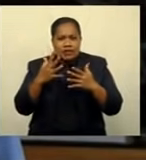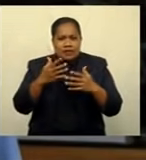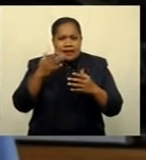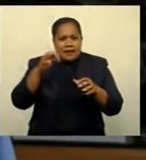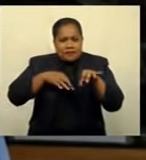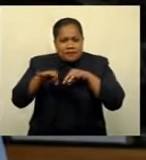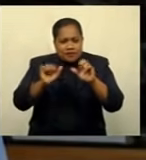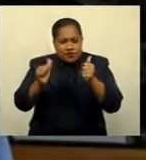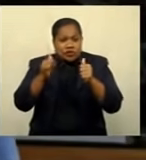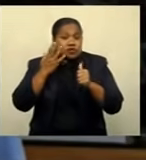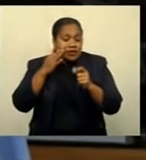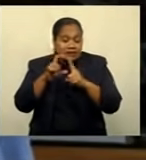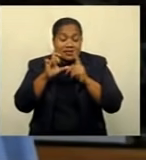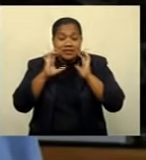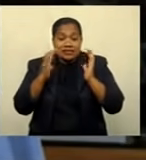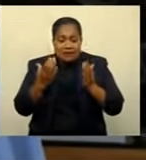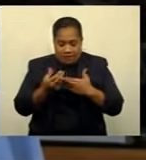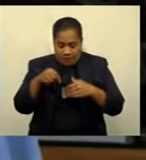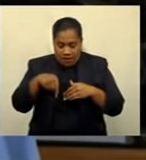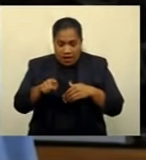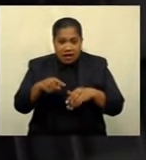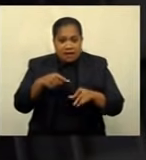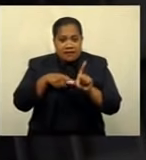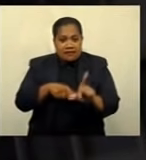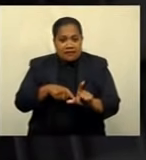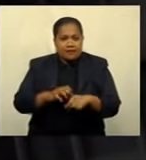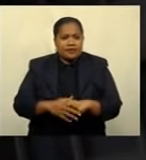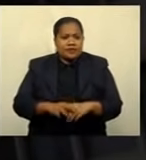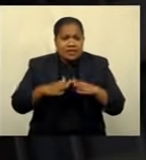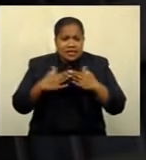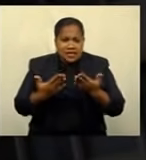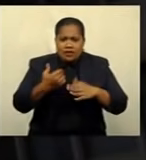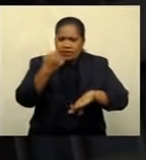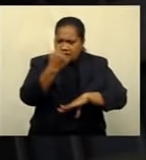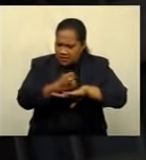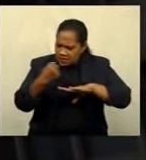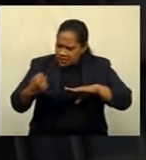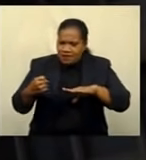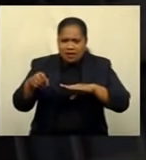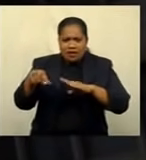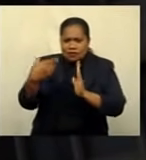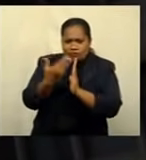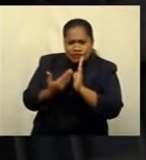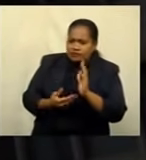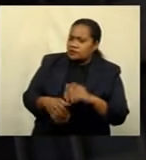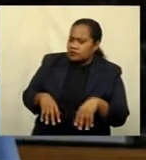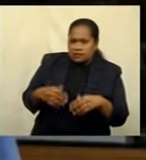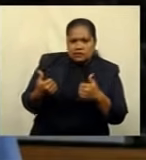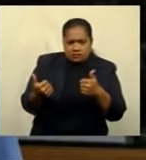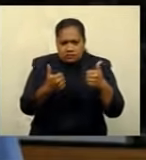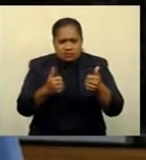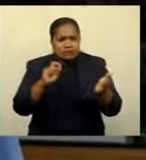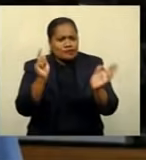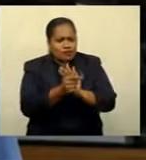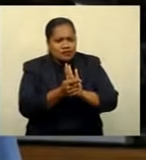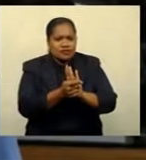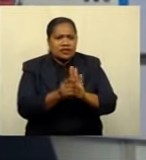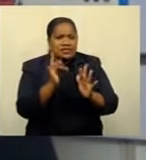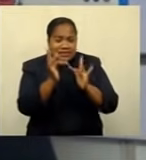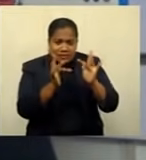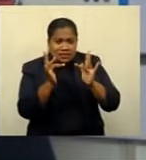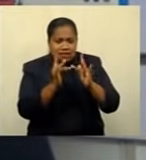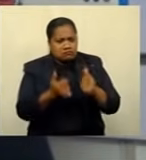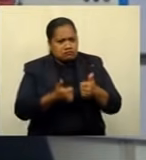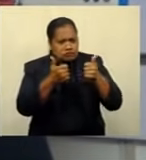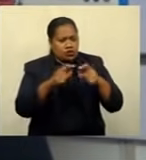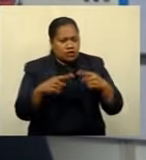year. Now the government initiative is quite appealing. Faster internet speed, that is a good thing. We